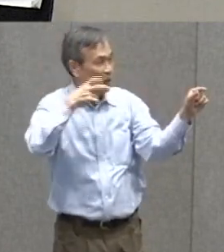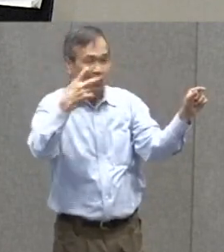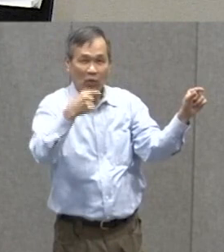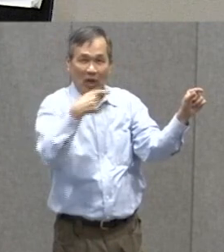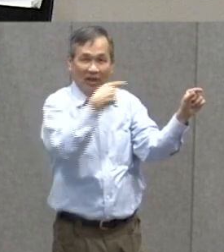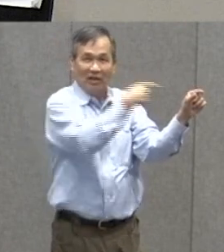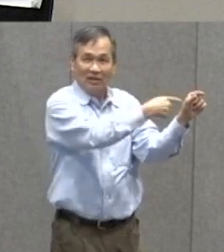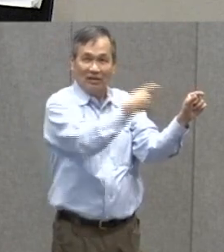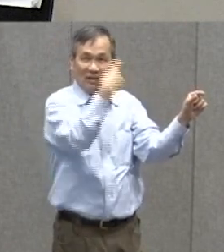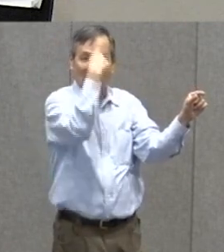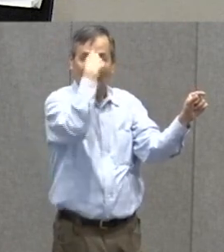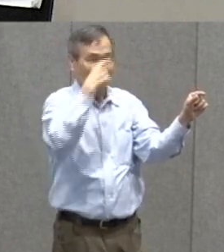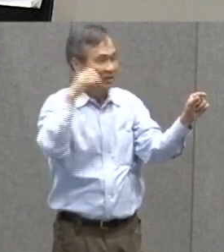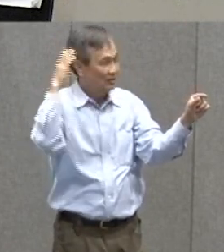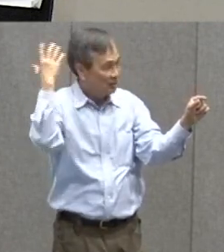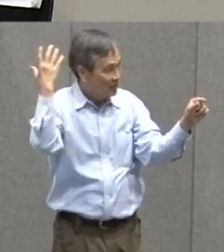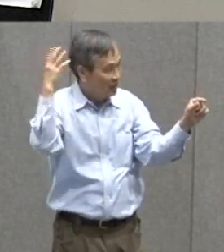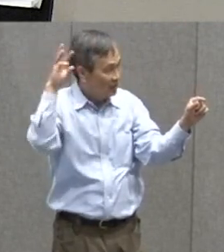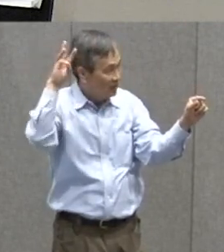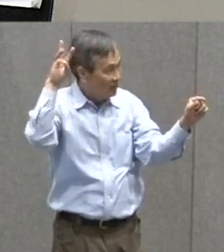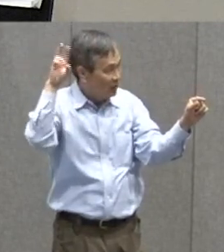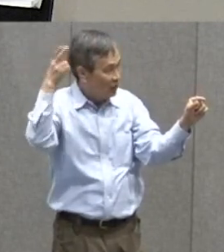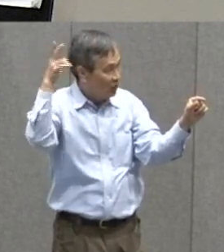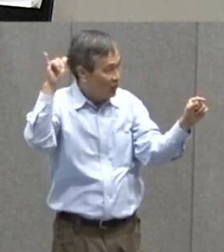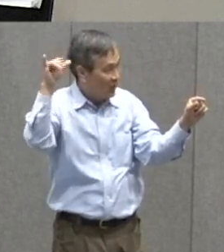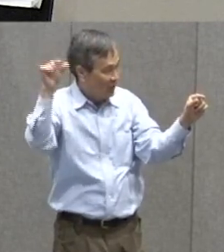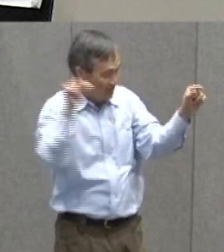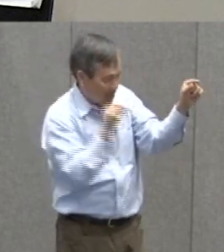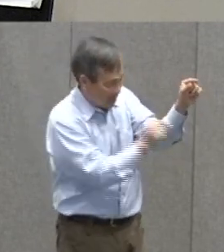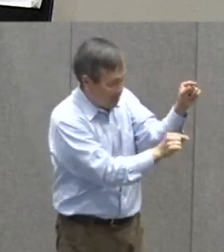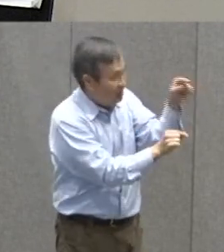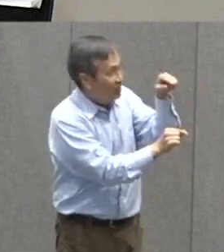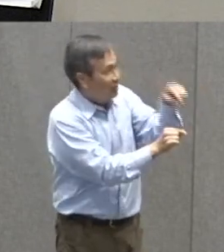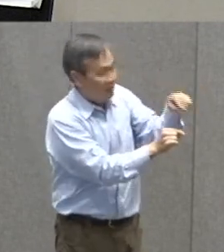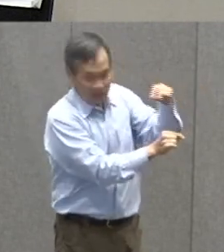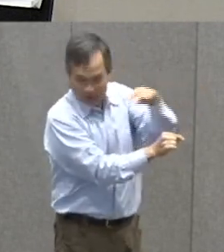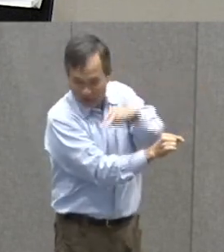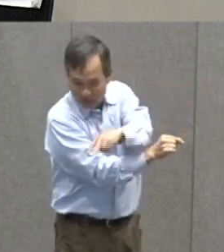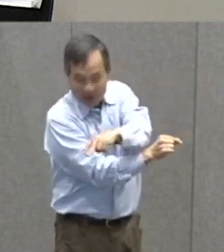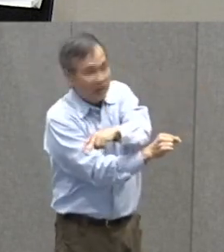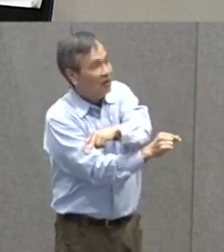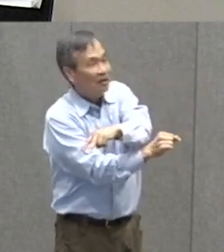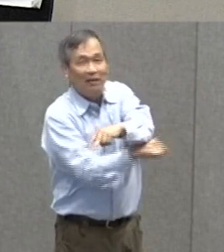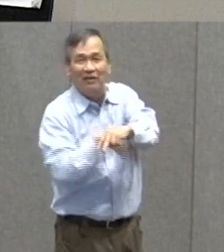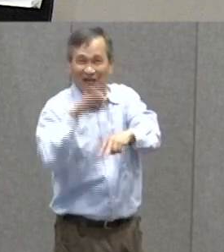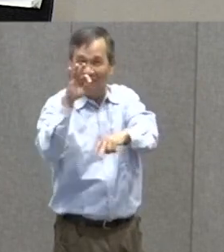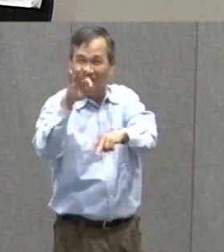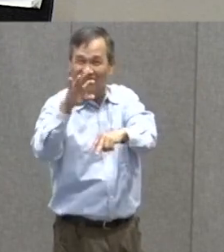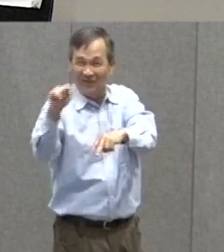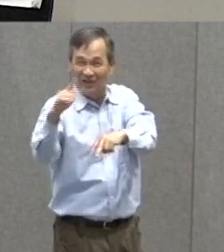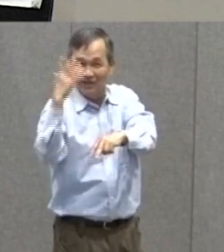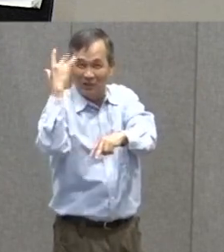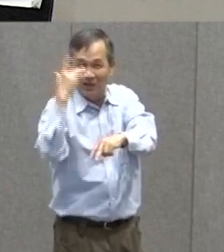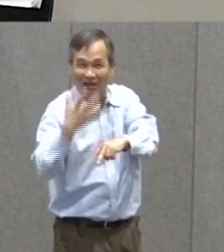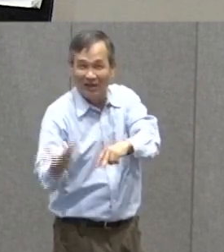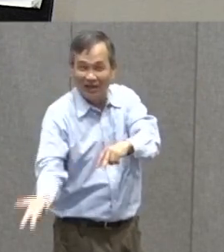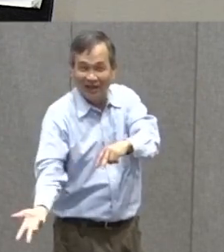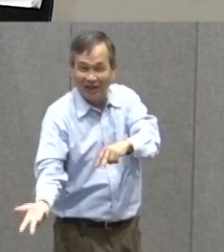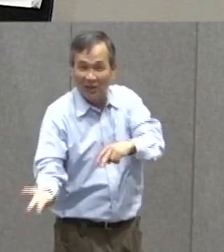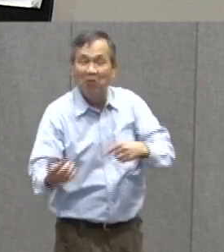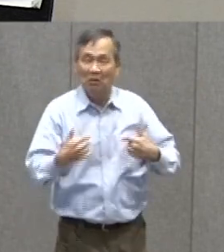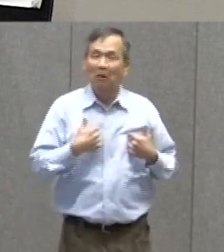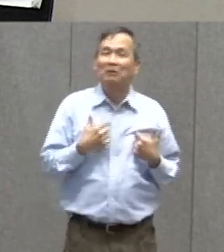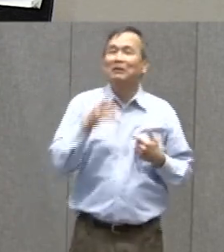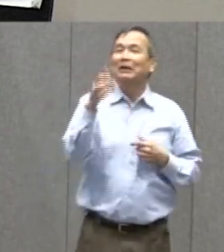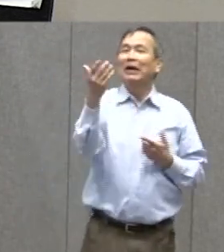at the girl's feet? Because you could see her vision is right straight down to the feet there. So I'm going to give